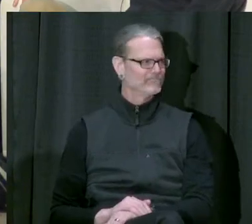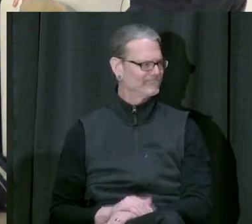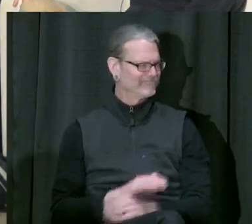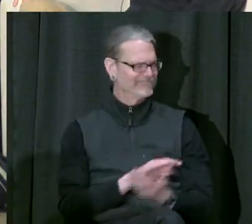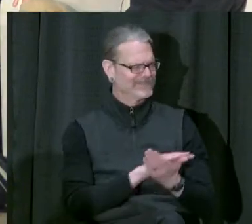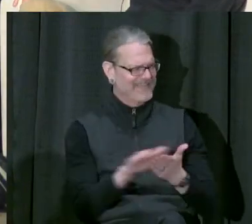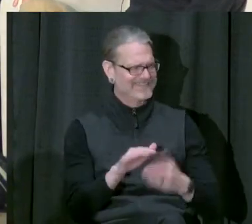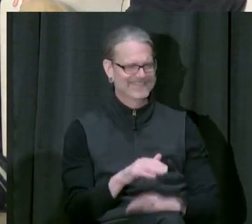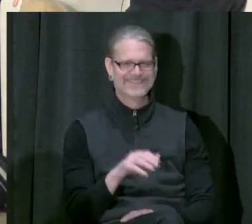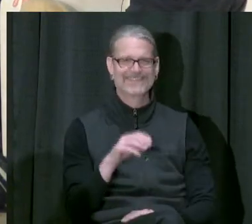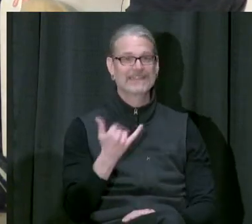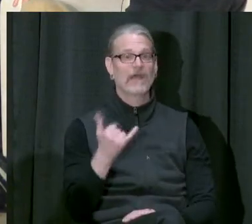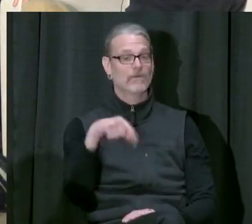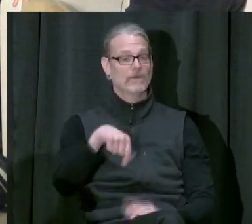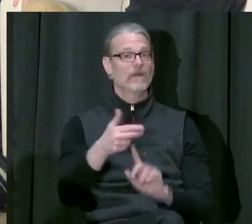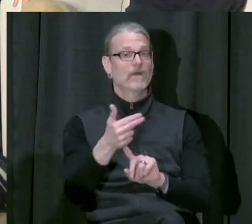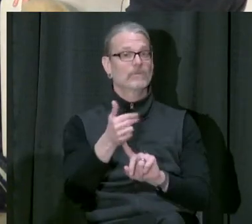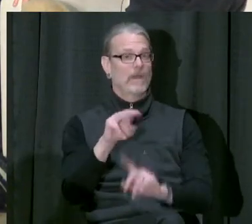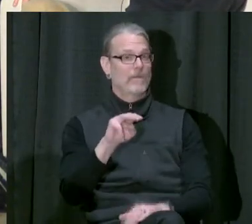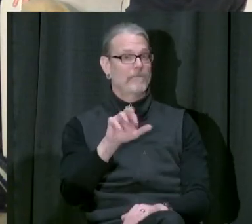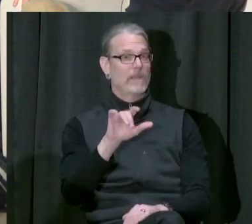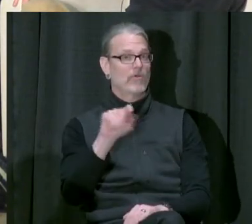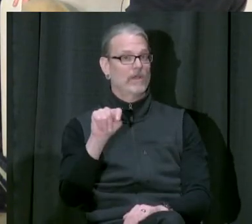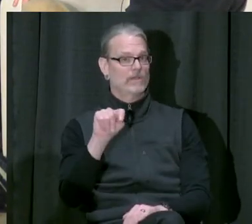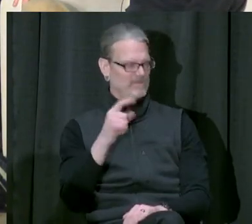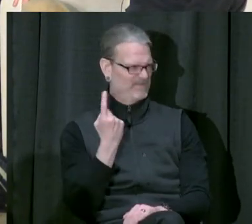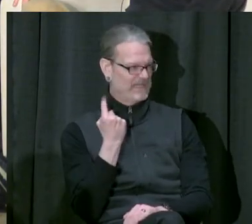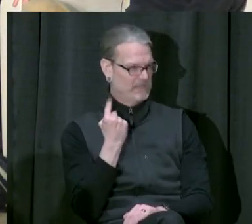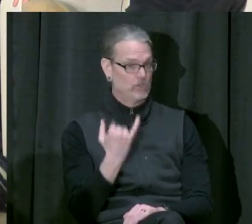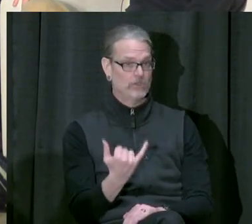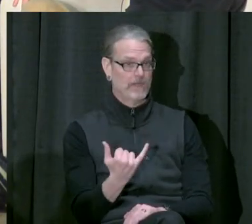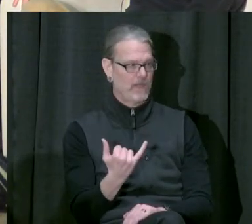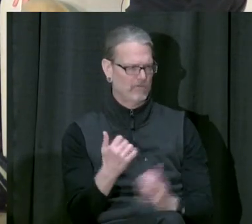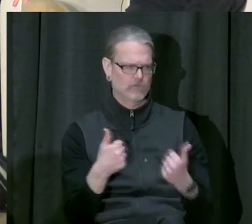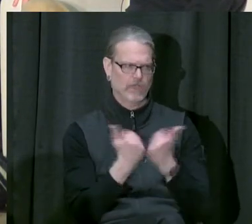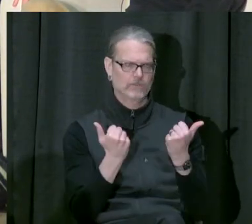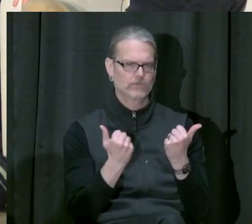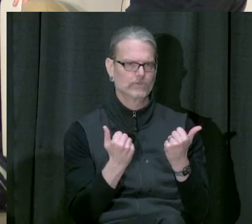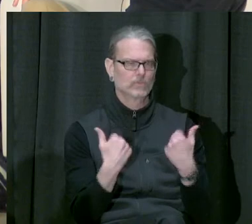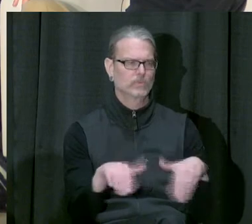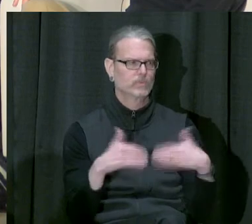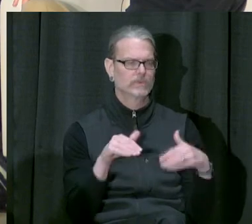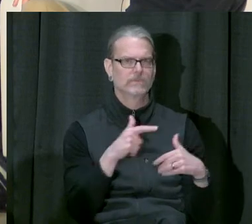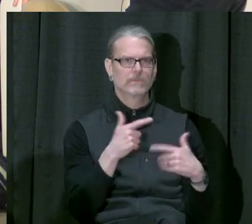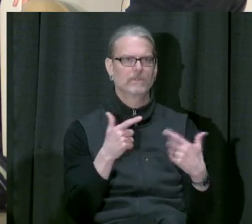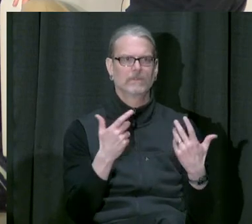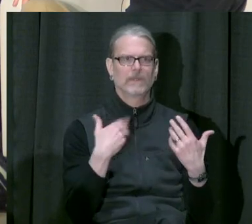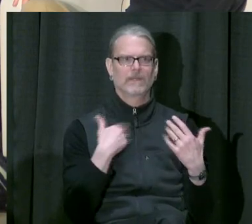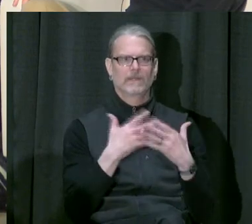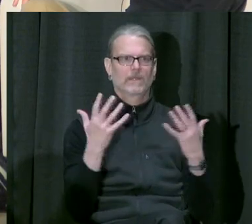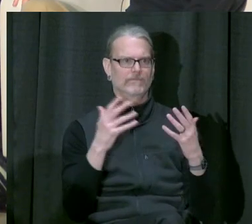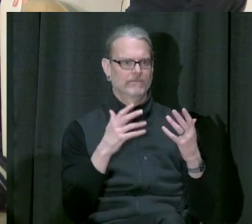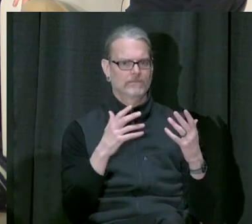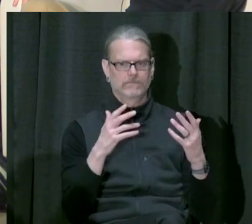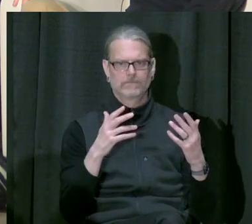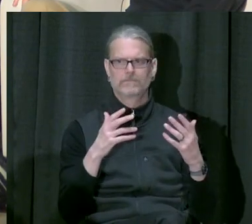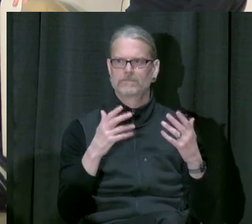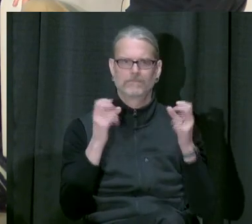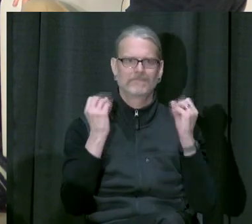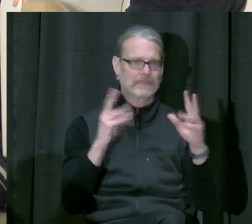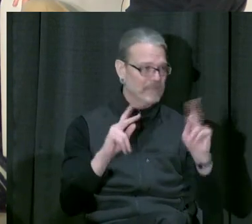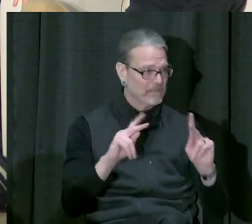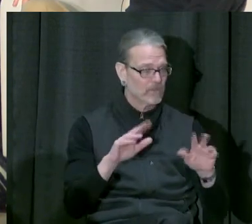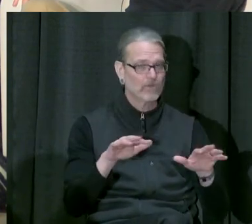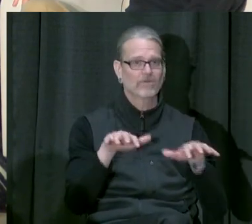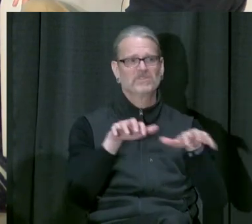and perhaps what you've learned between last year and now. There's a lot of challenges that can come up here. You have a lot of moving pieces and large crowds.